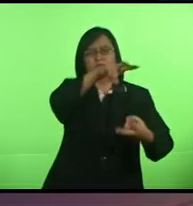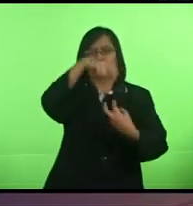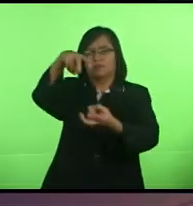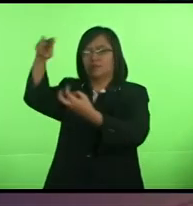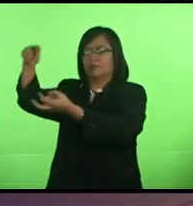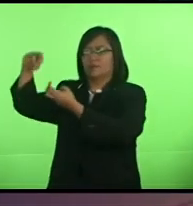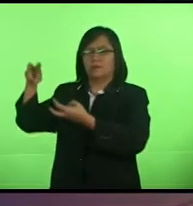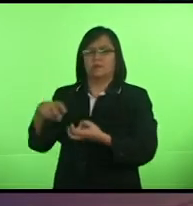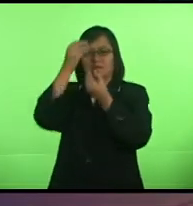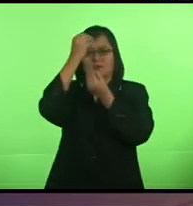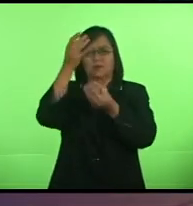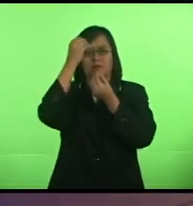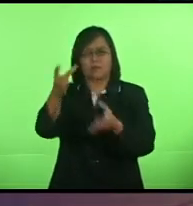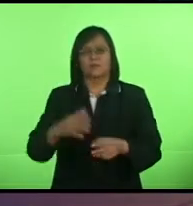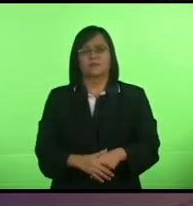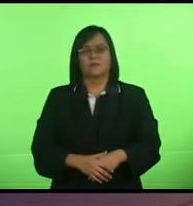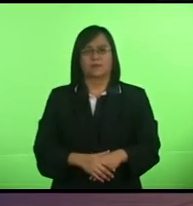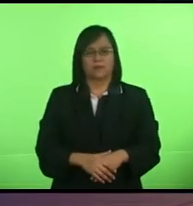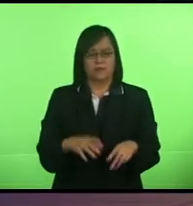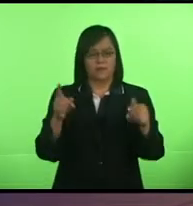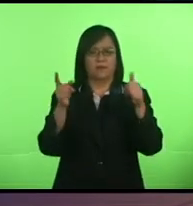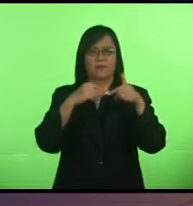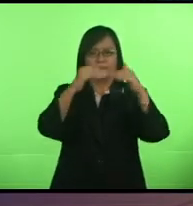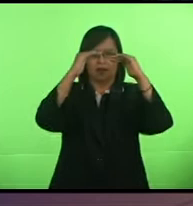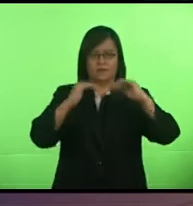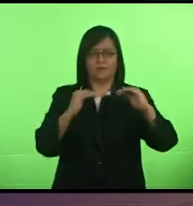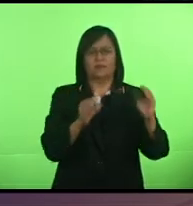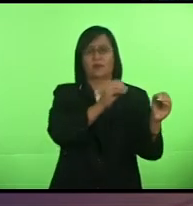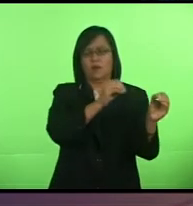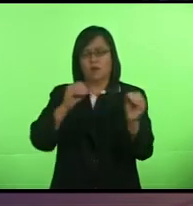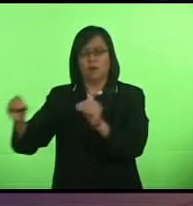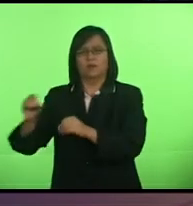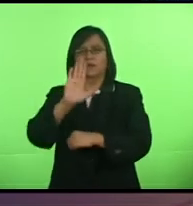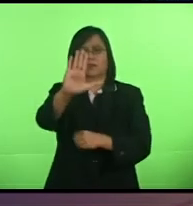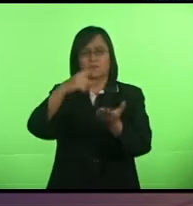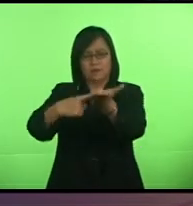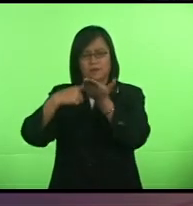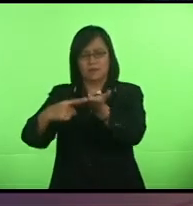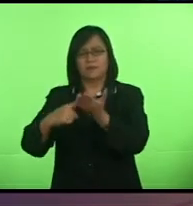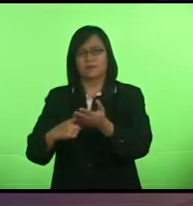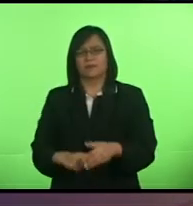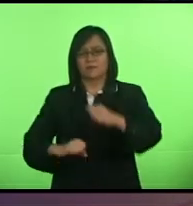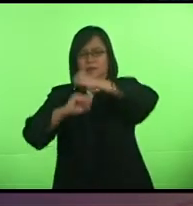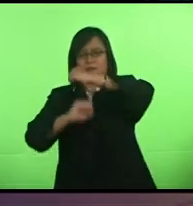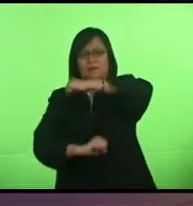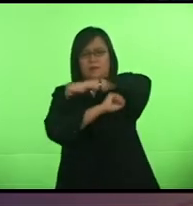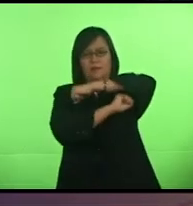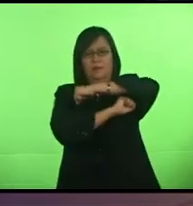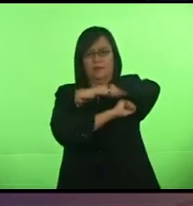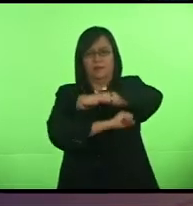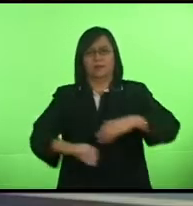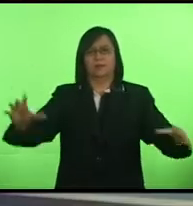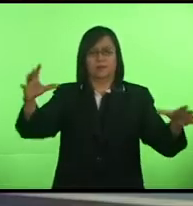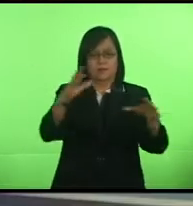Next is organize your discussion. The structure to get started in the discussion of the